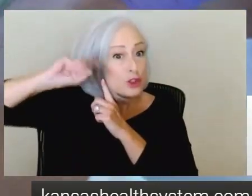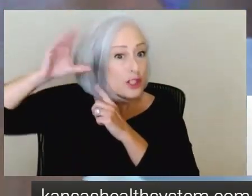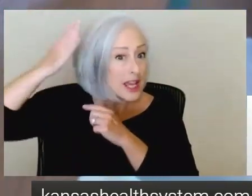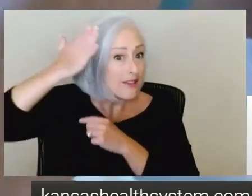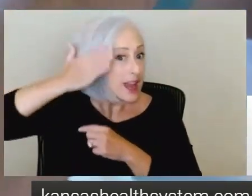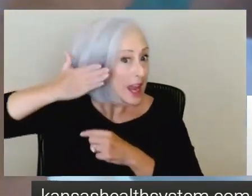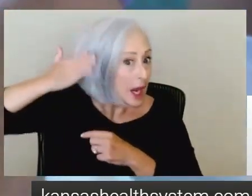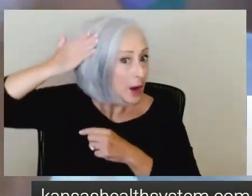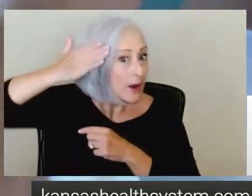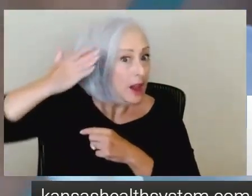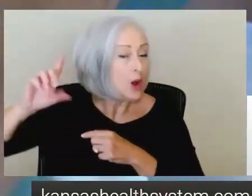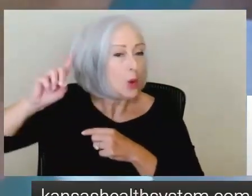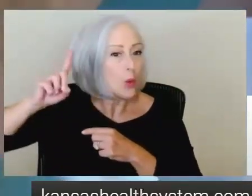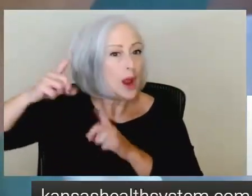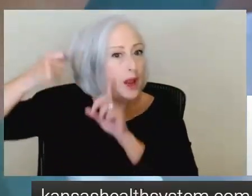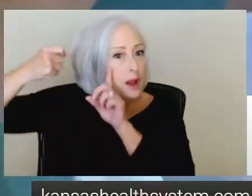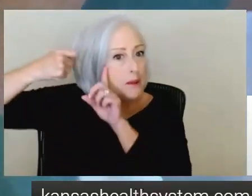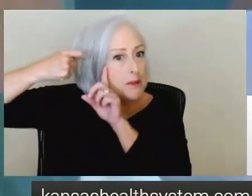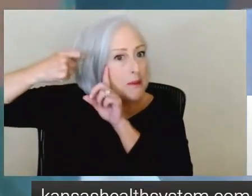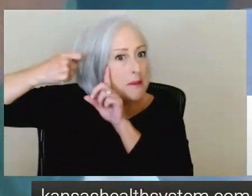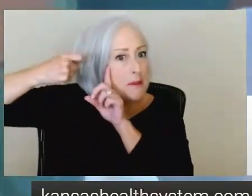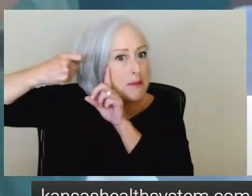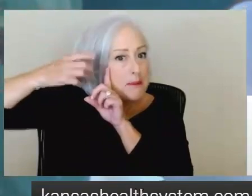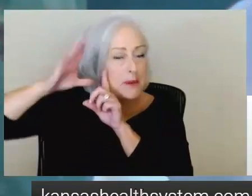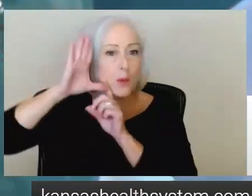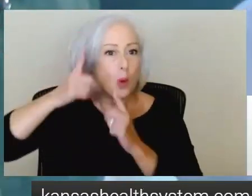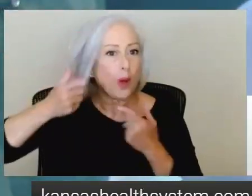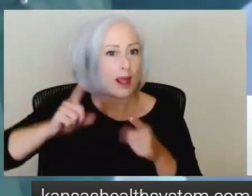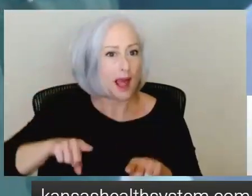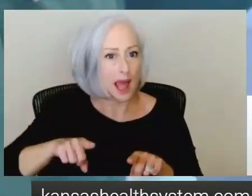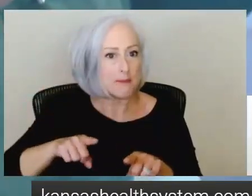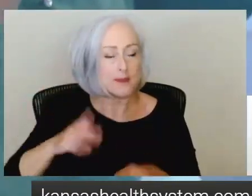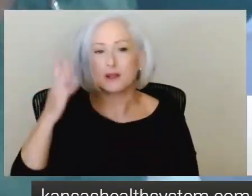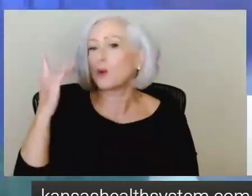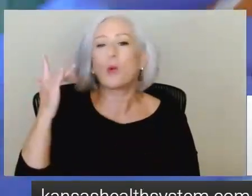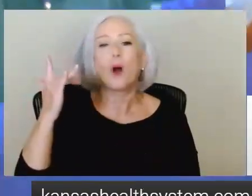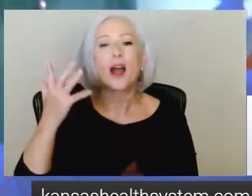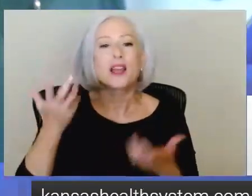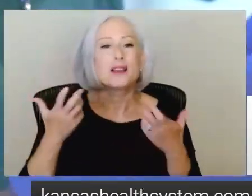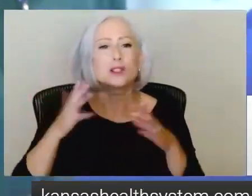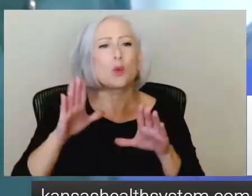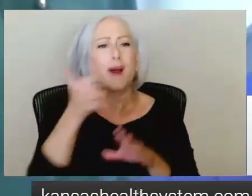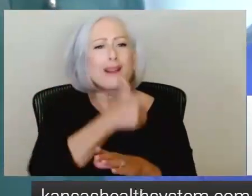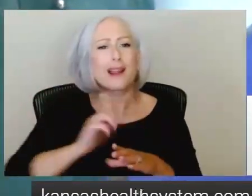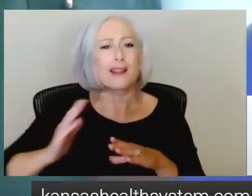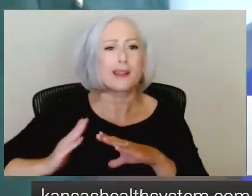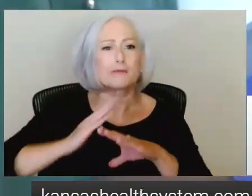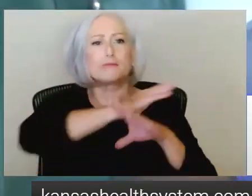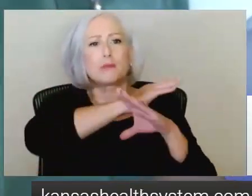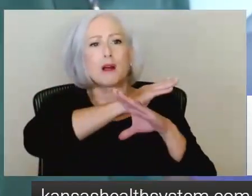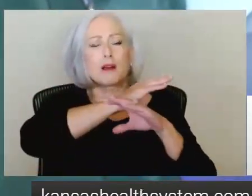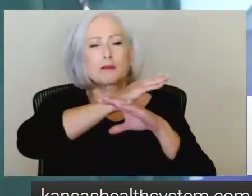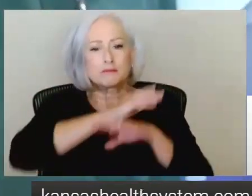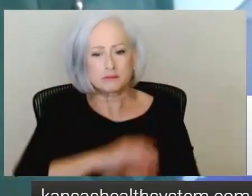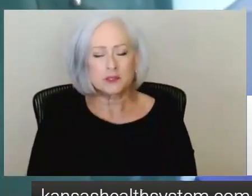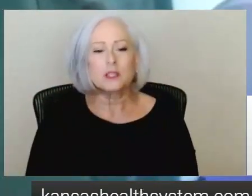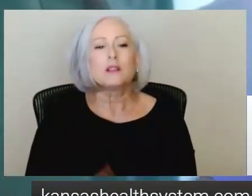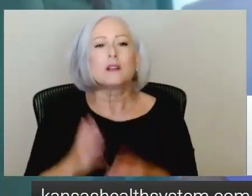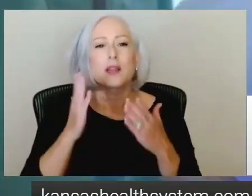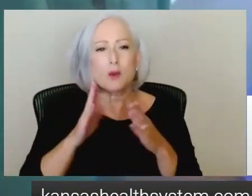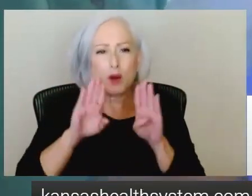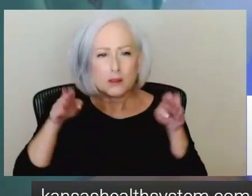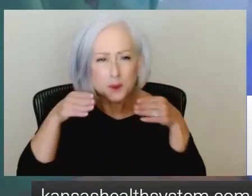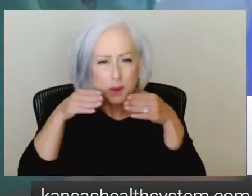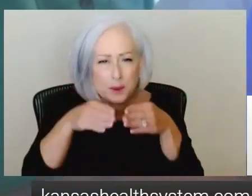be targeting those ultrasound beams, Jess, because they don't want anything in the way. They want to get right to the areas of